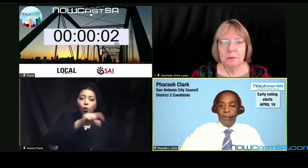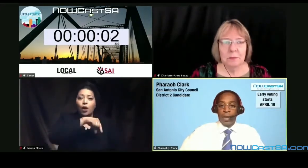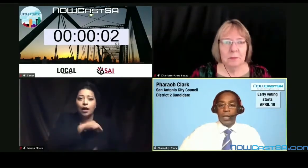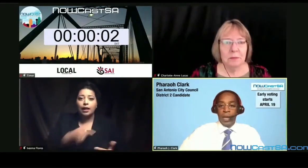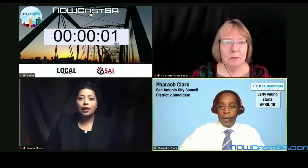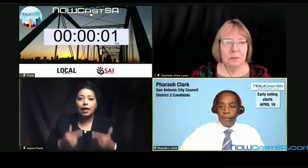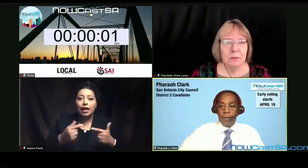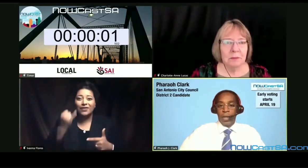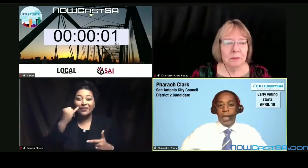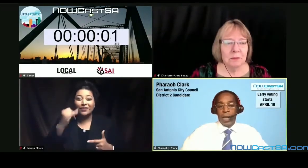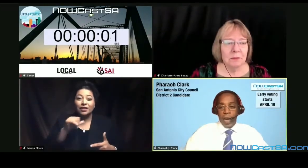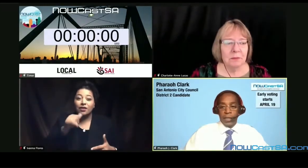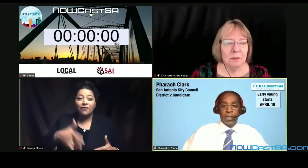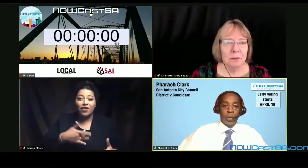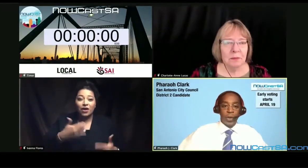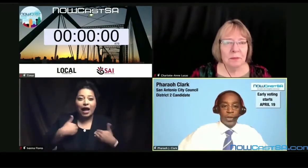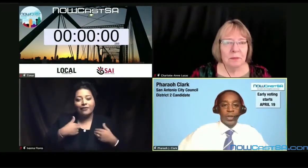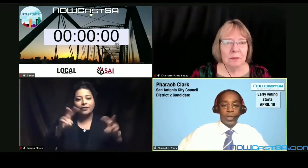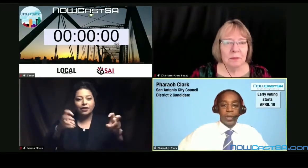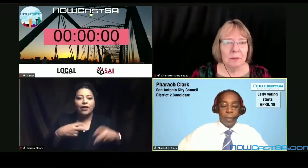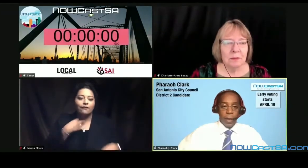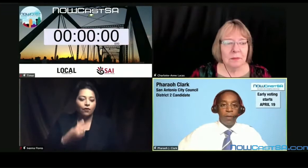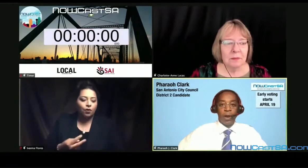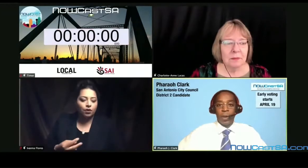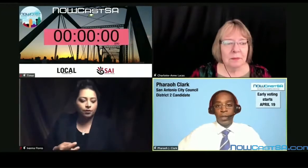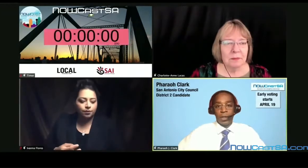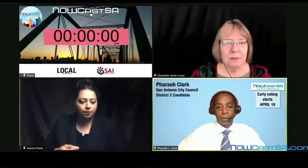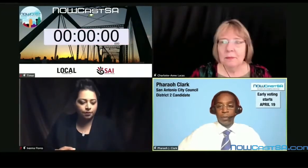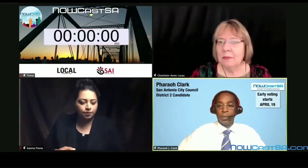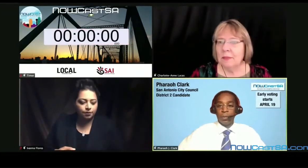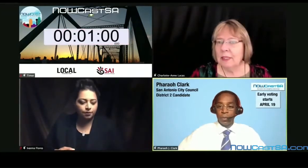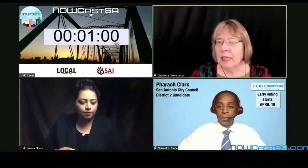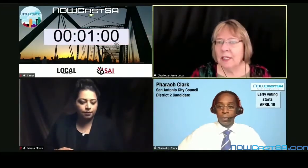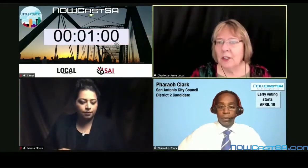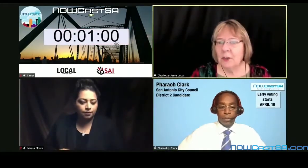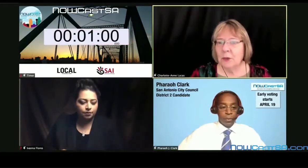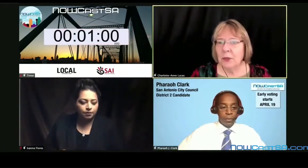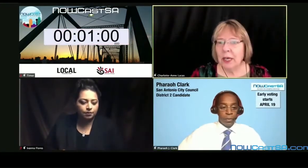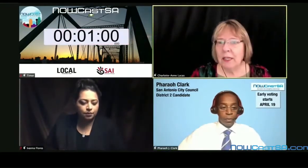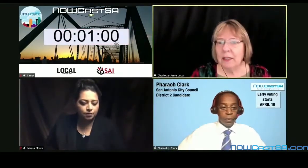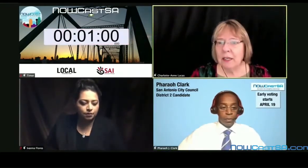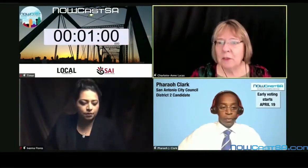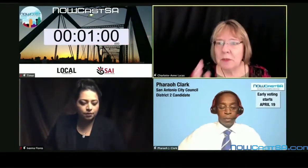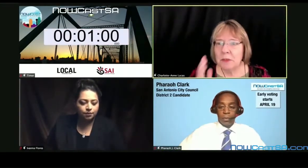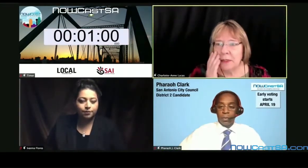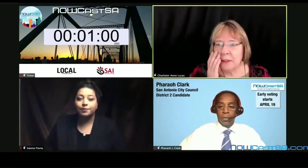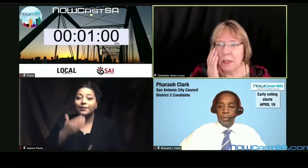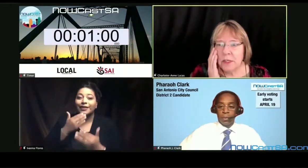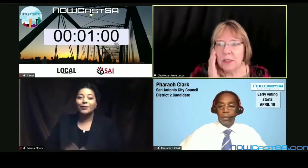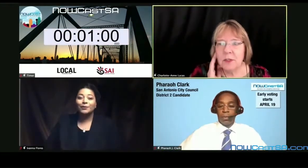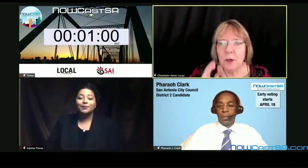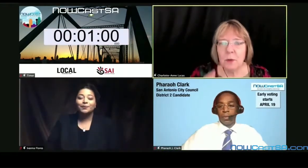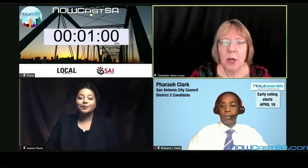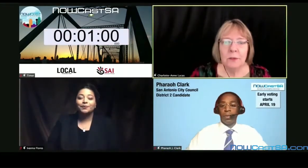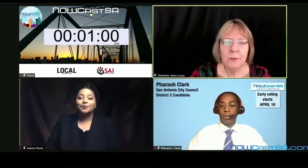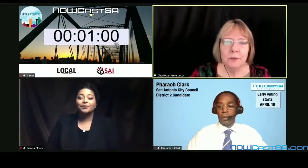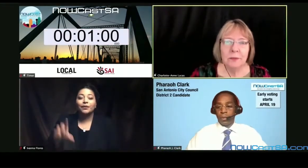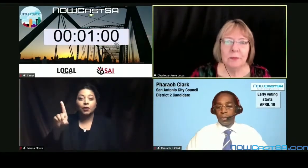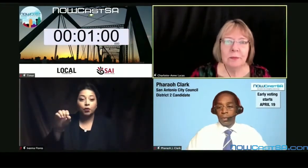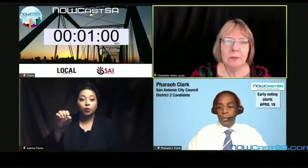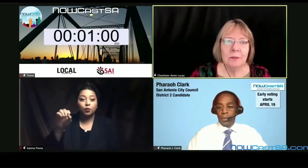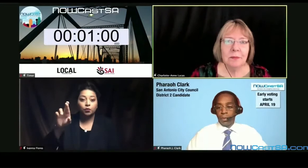have a voice and access to resources. Thank you very much. Thank you. And the next person on this question is Dory